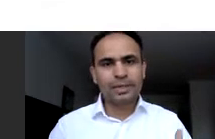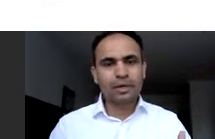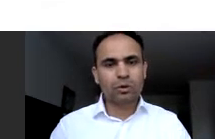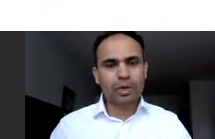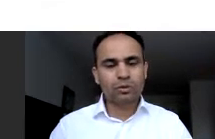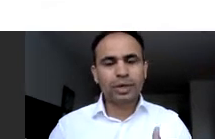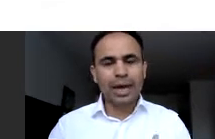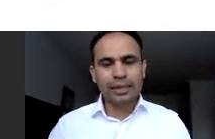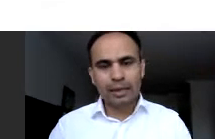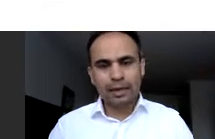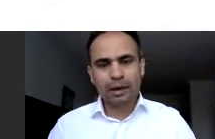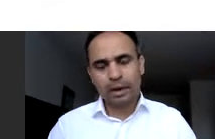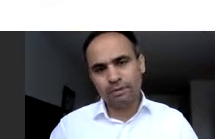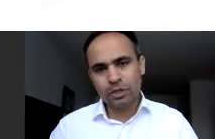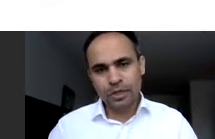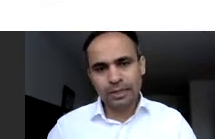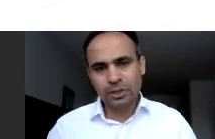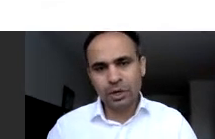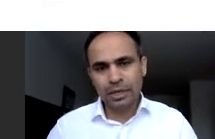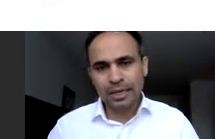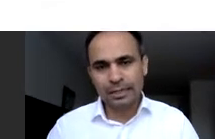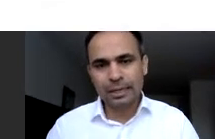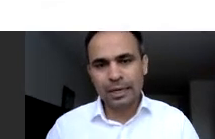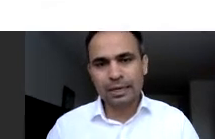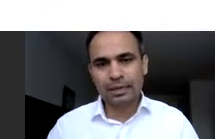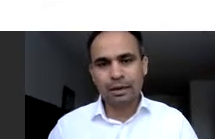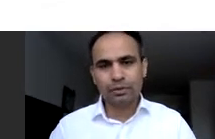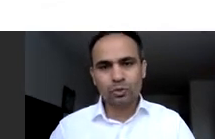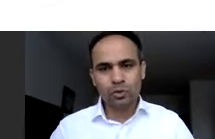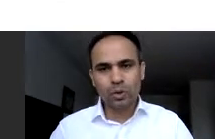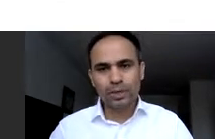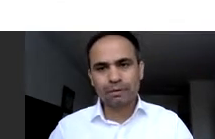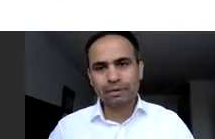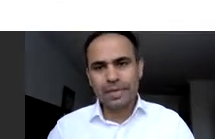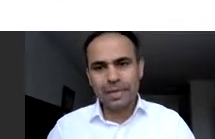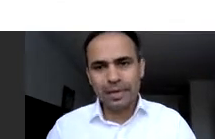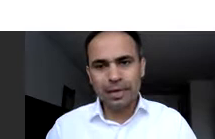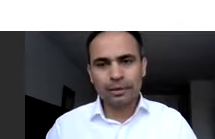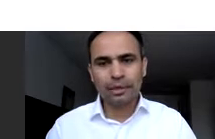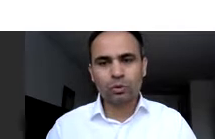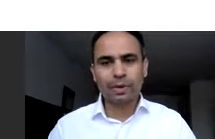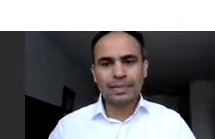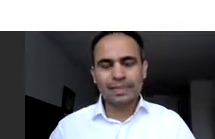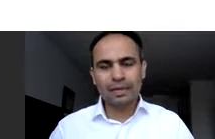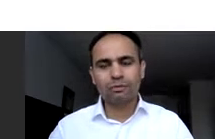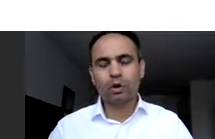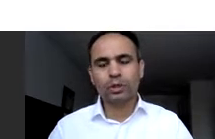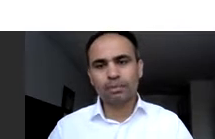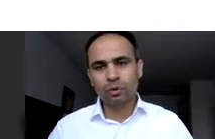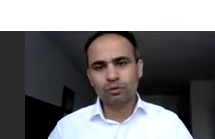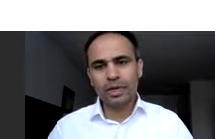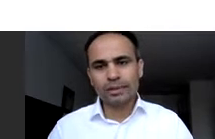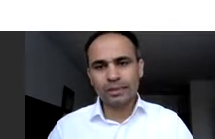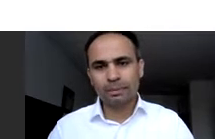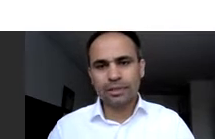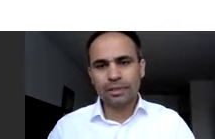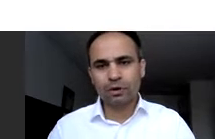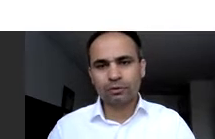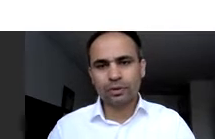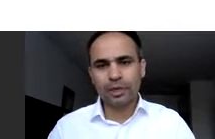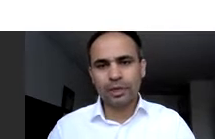can always then look into the other features that are indicated here in the level 2 and level 3 that will basically further improve